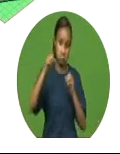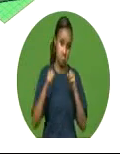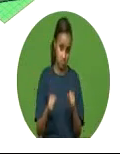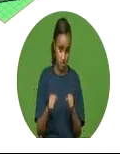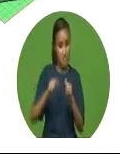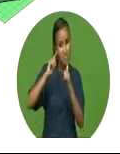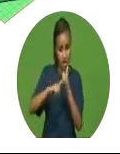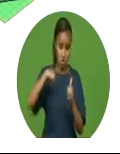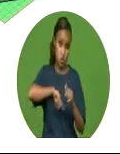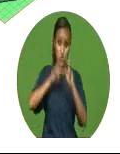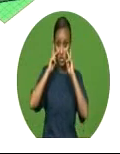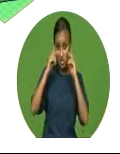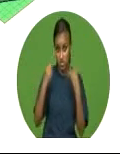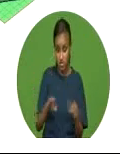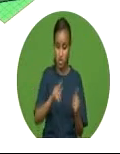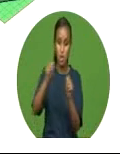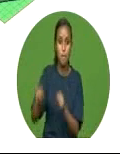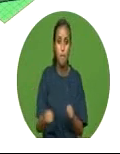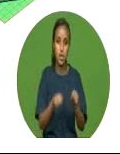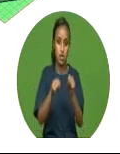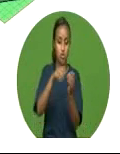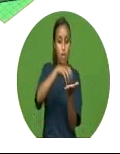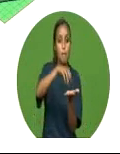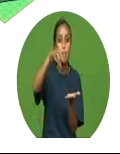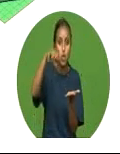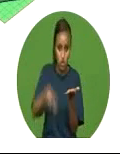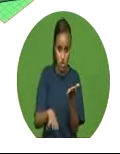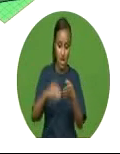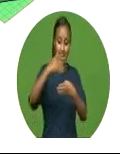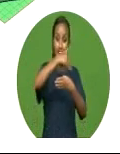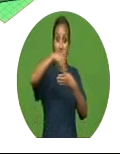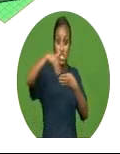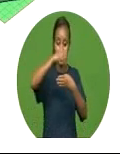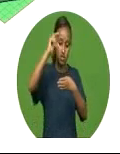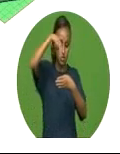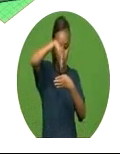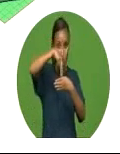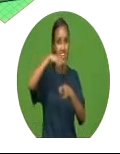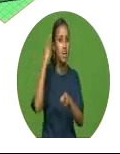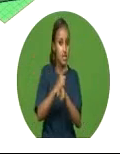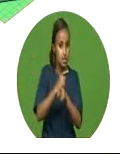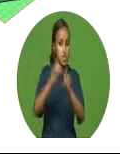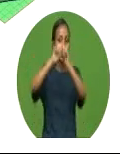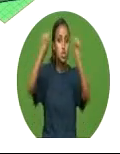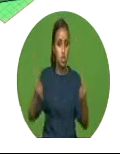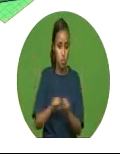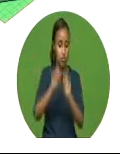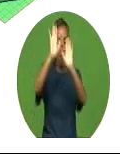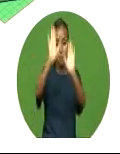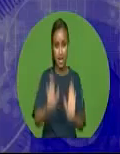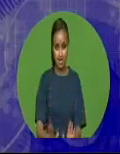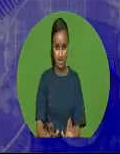Finally, we have seen the methods of projecting an edge view and true shape of the plane.